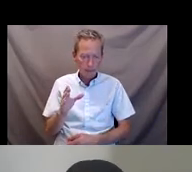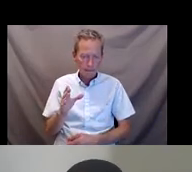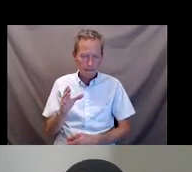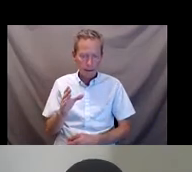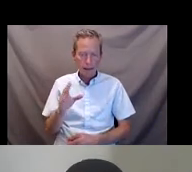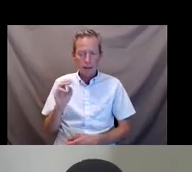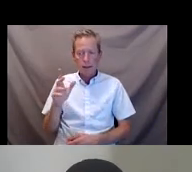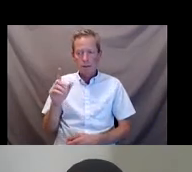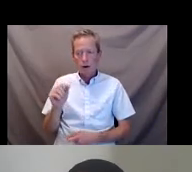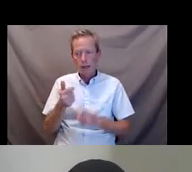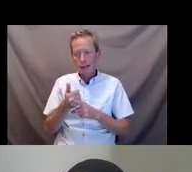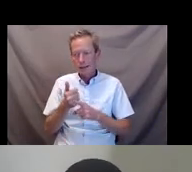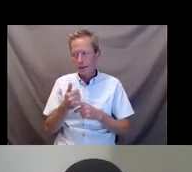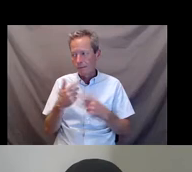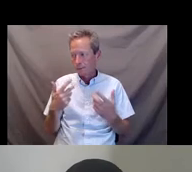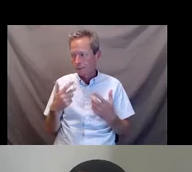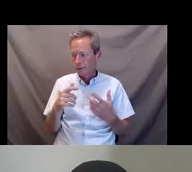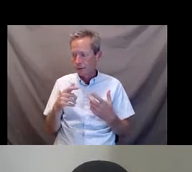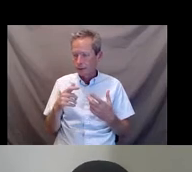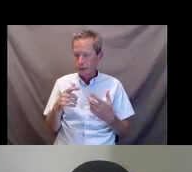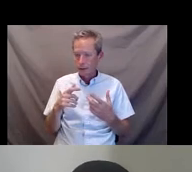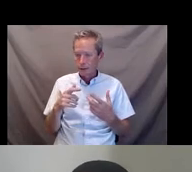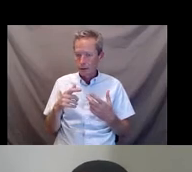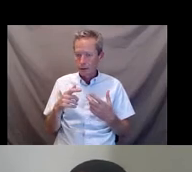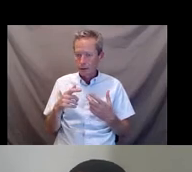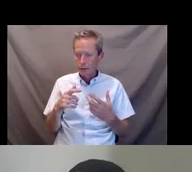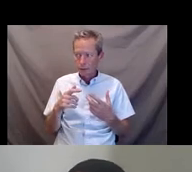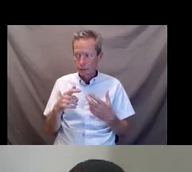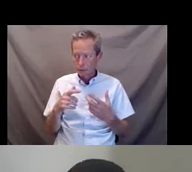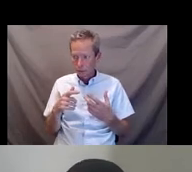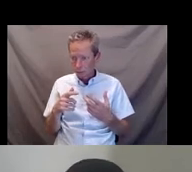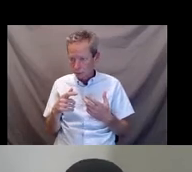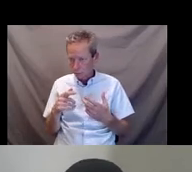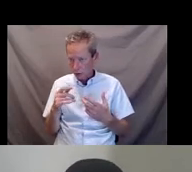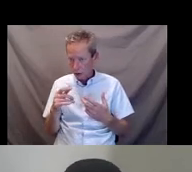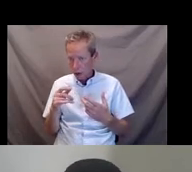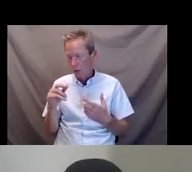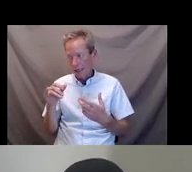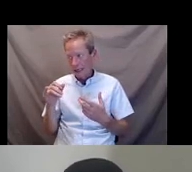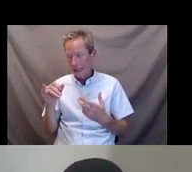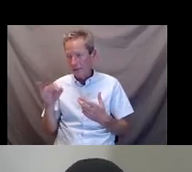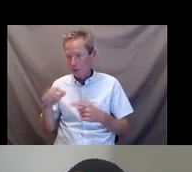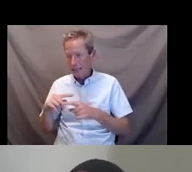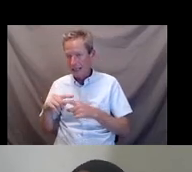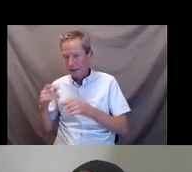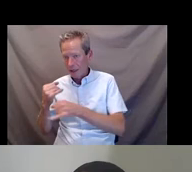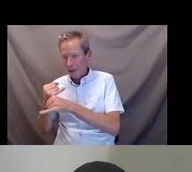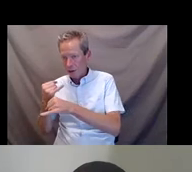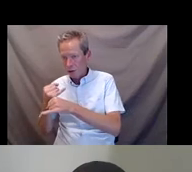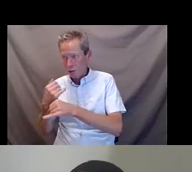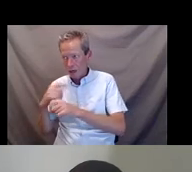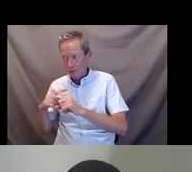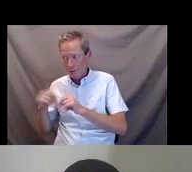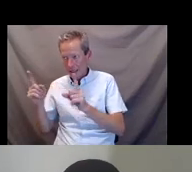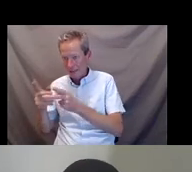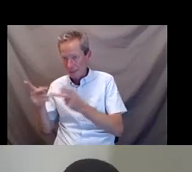Does the market, based upon the market, would that position have a different market than maybe another job? So in that